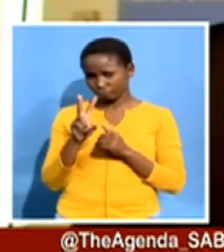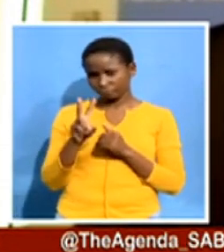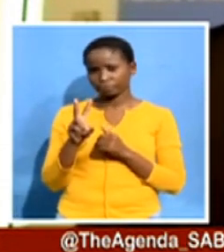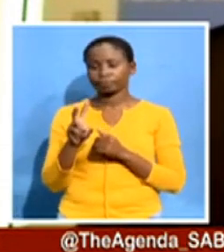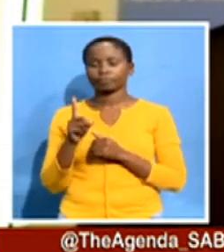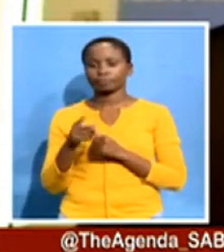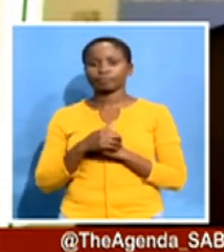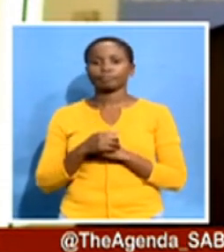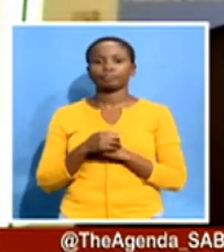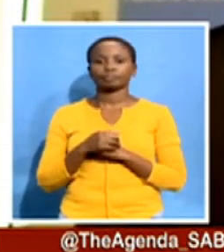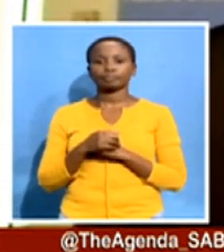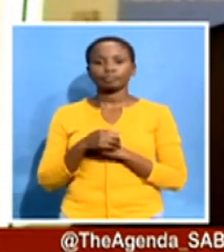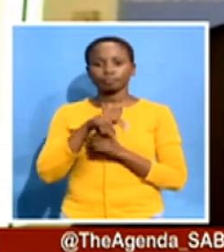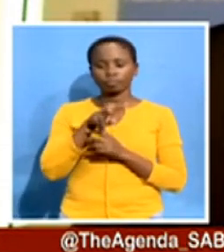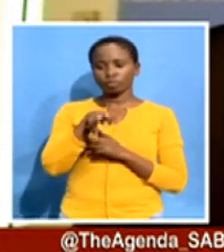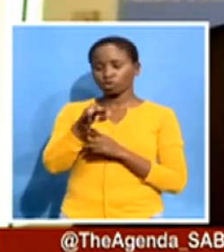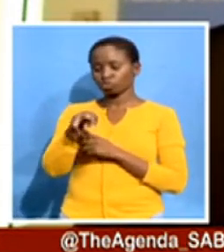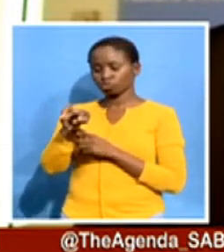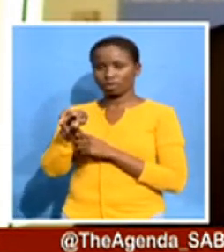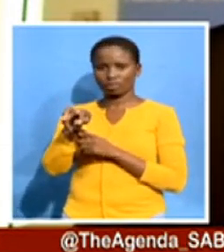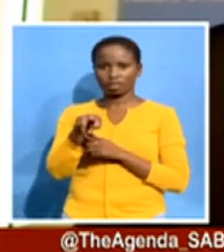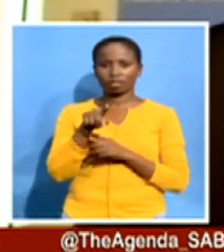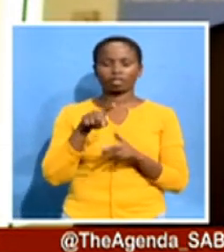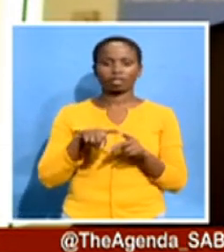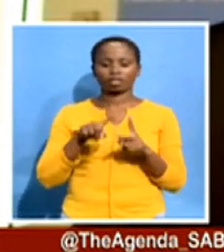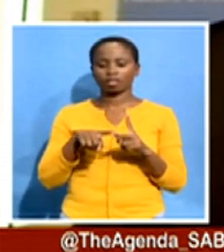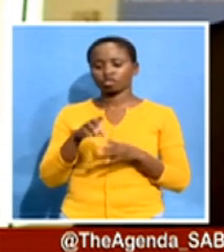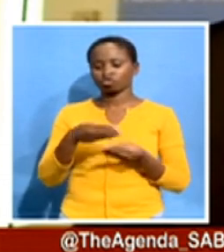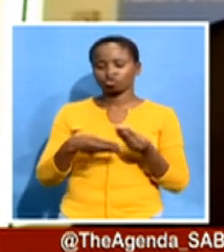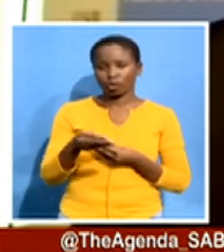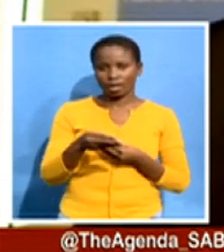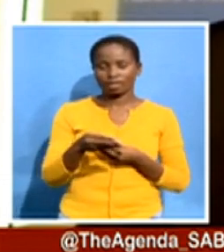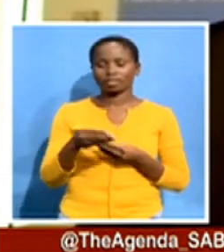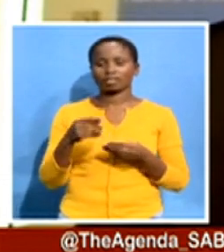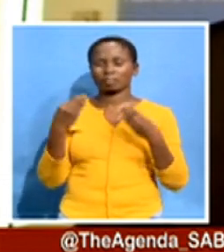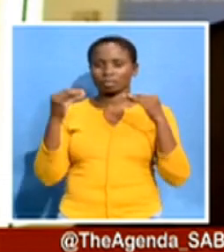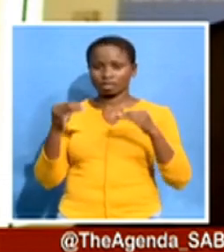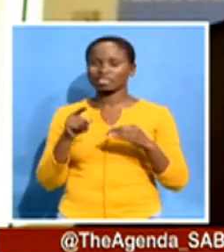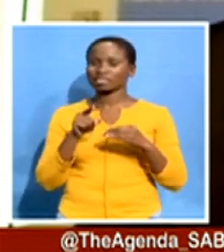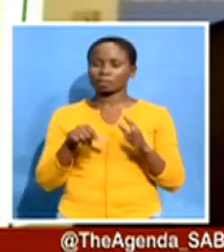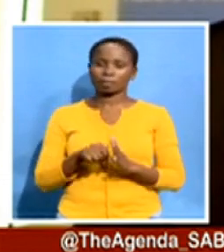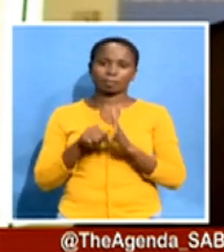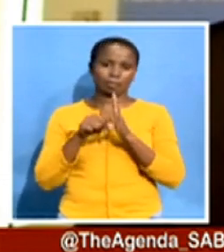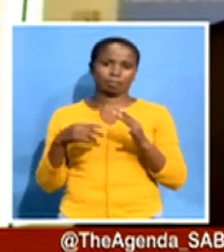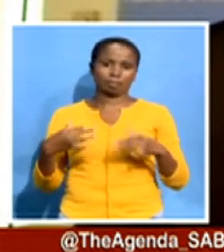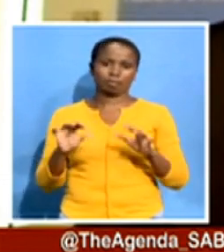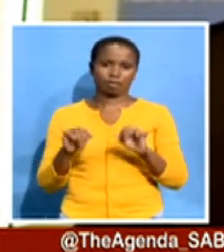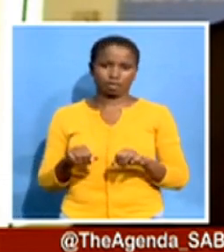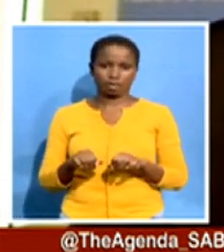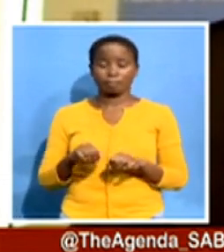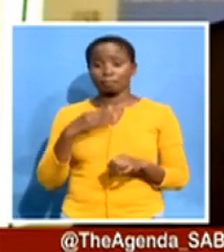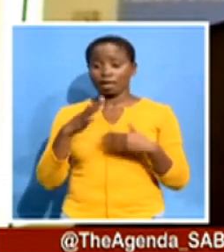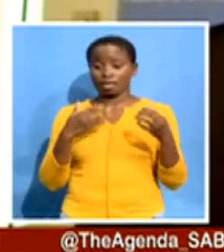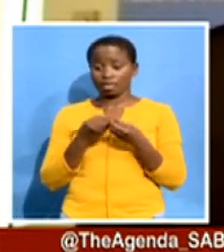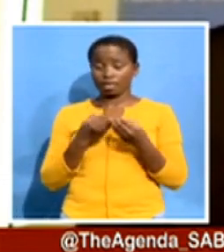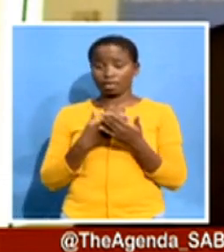of trade, is critical, and anything that would facilitate that would be welcome. On